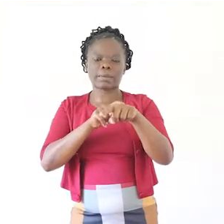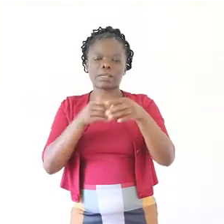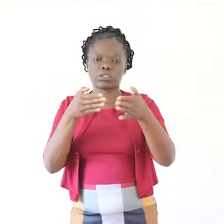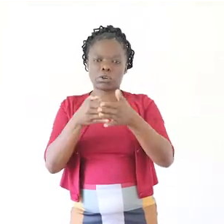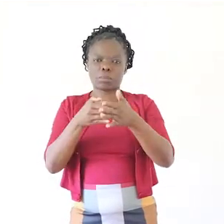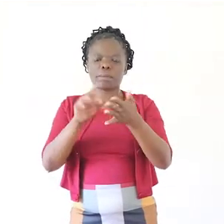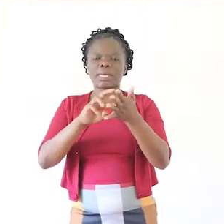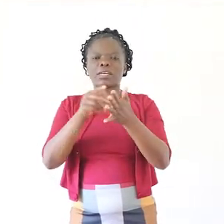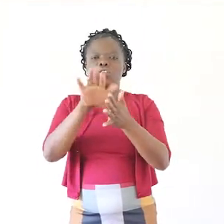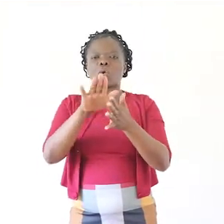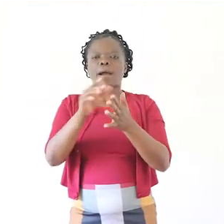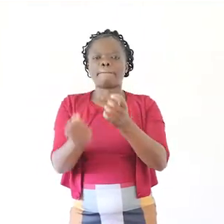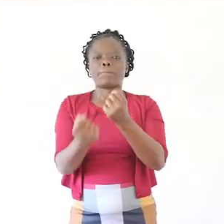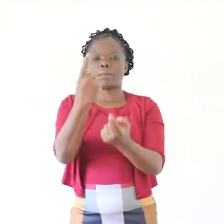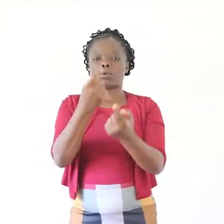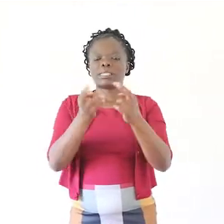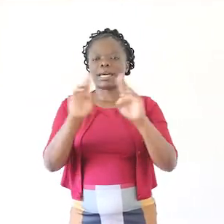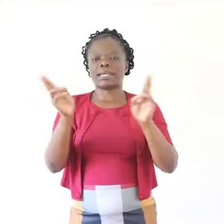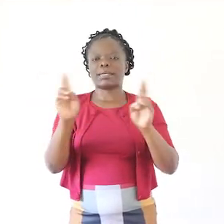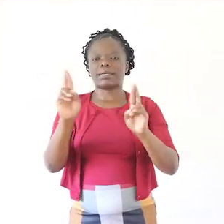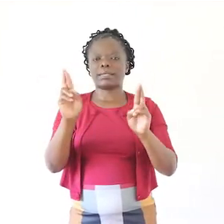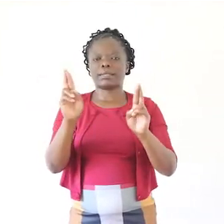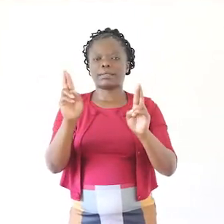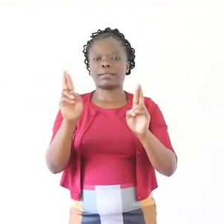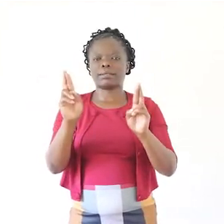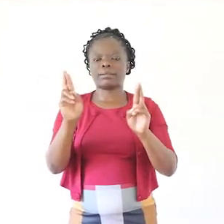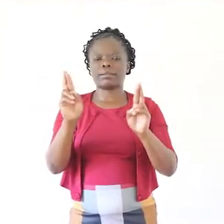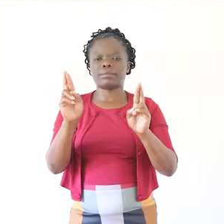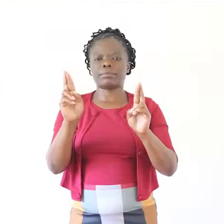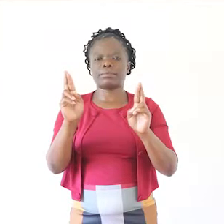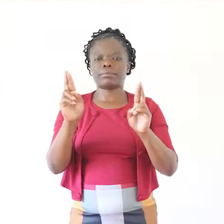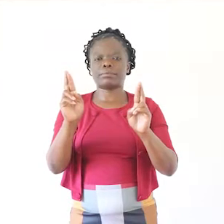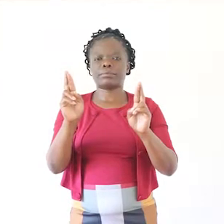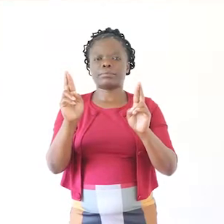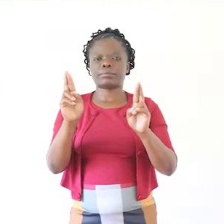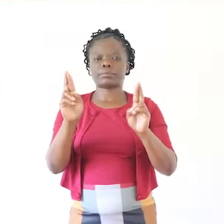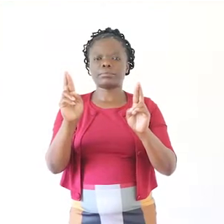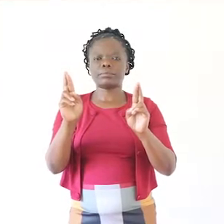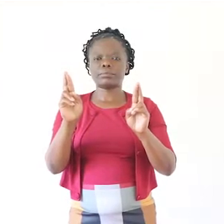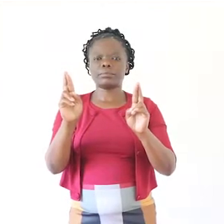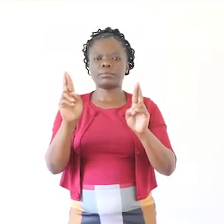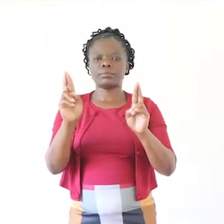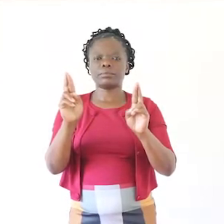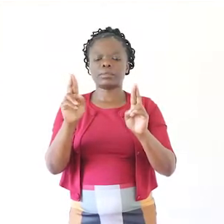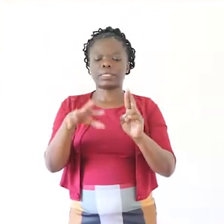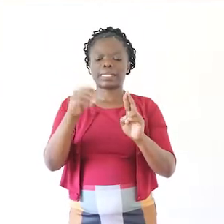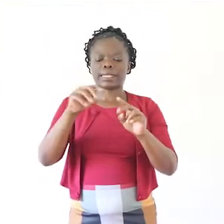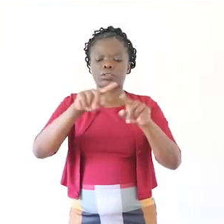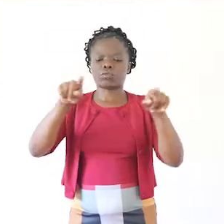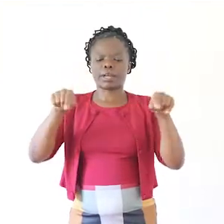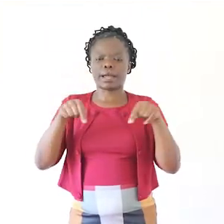your popcorns are ready. So just take care so that it doesn't burn. Take the